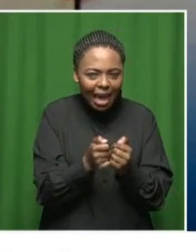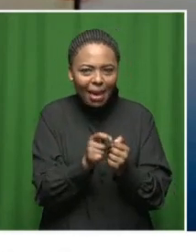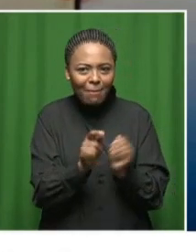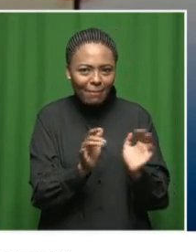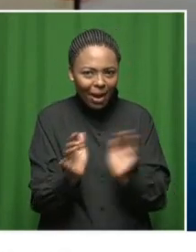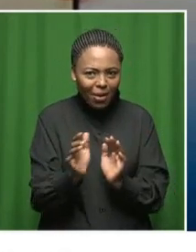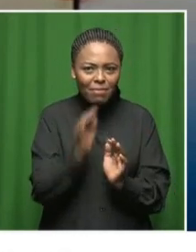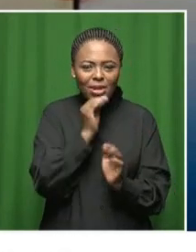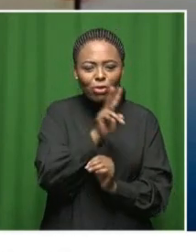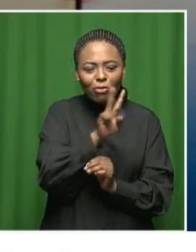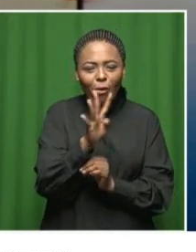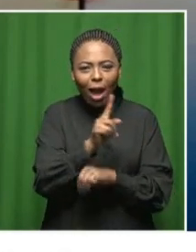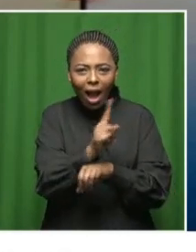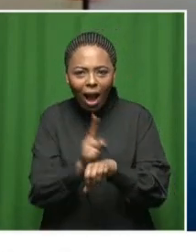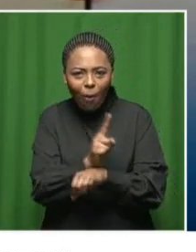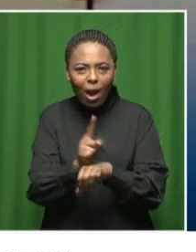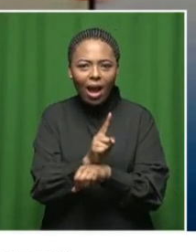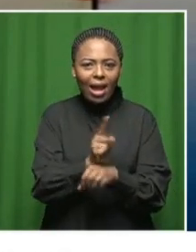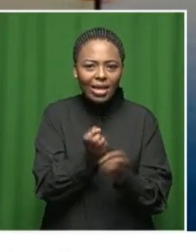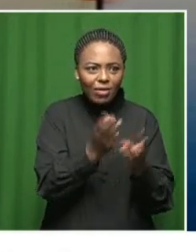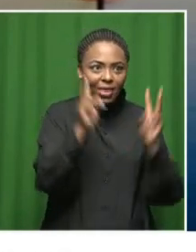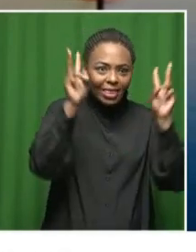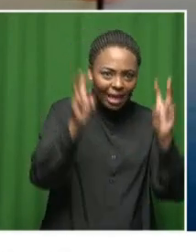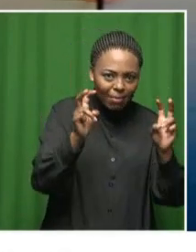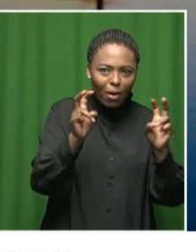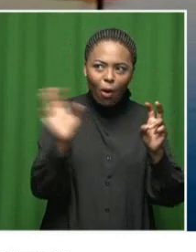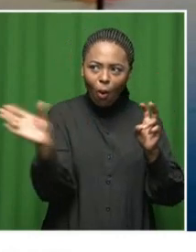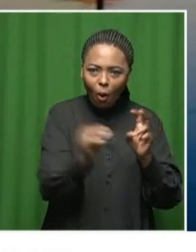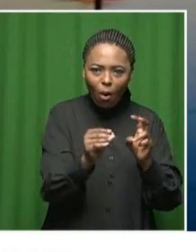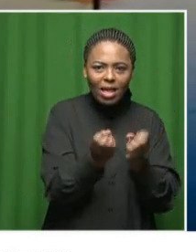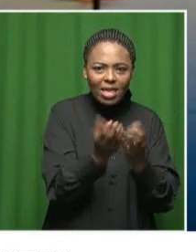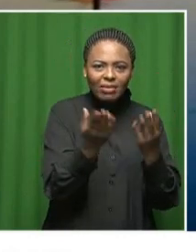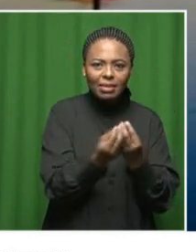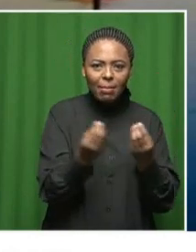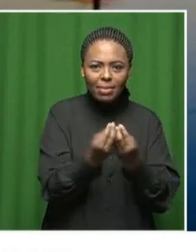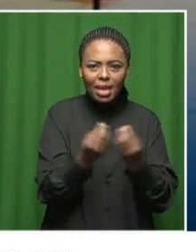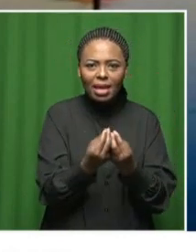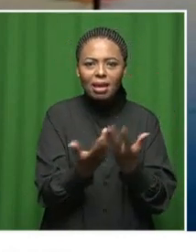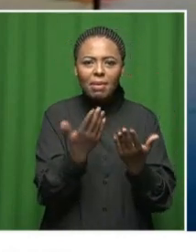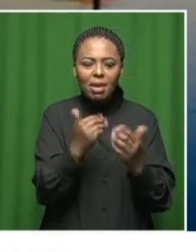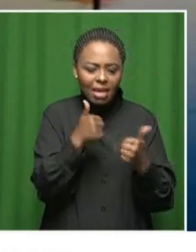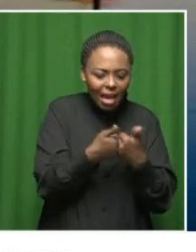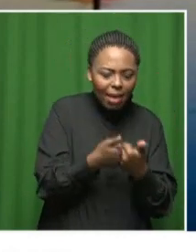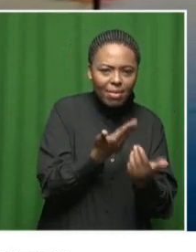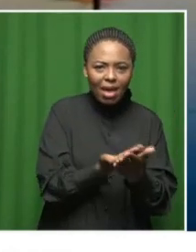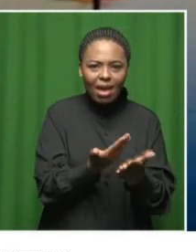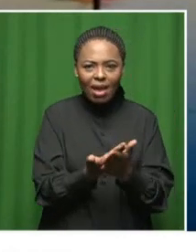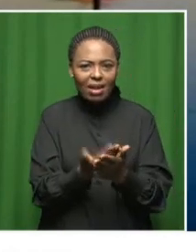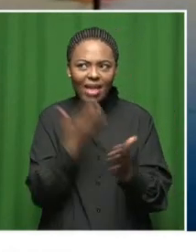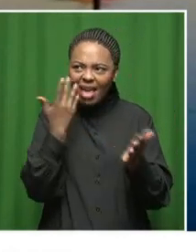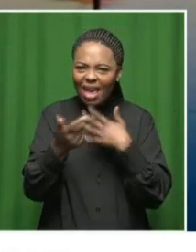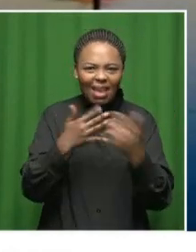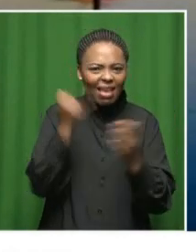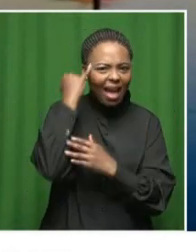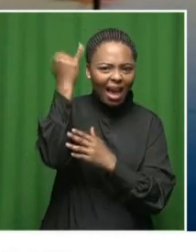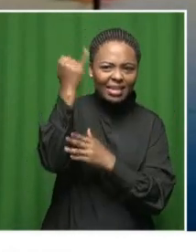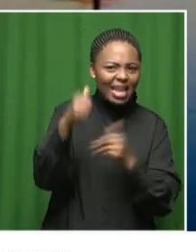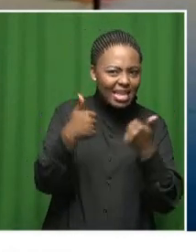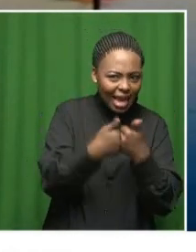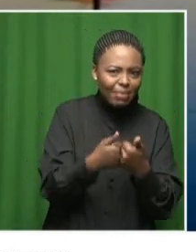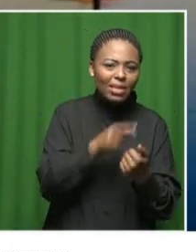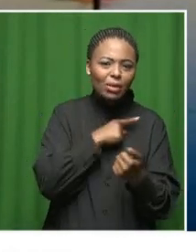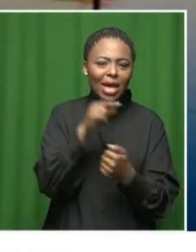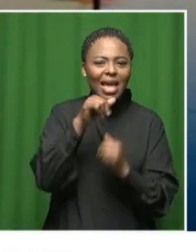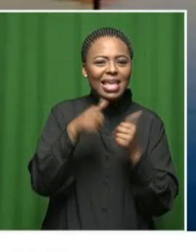on it, maybe 24 hours, you're given a theme, and everyone just gets together and they create games. Wow. And then at the end of it, they present their games. Yeah, those are called game